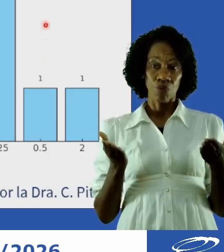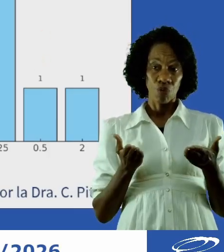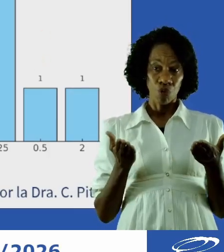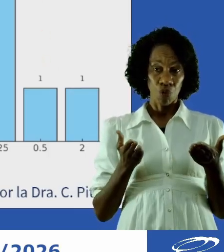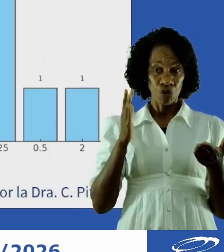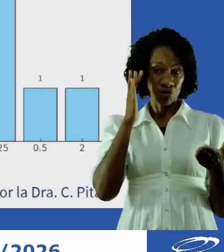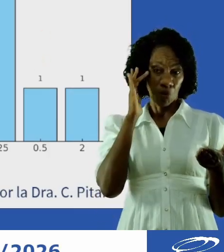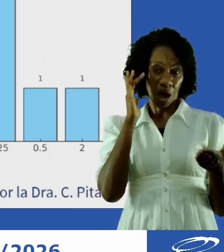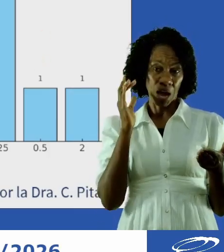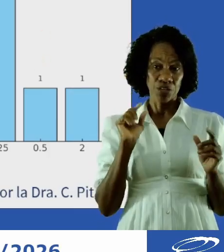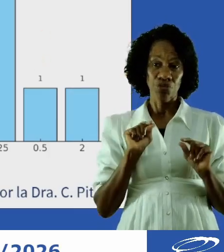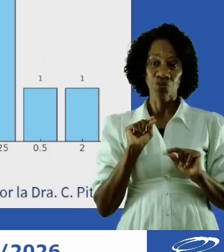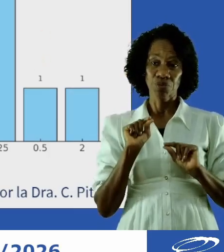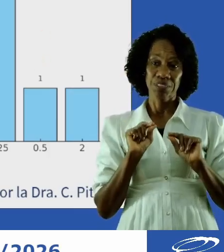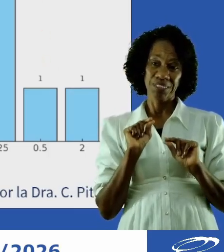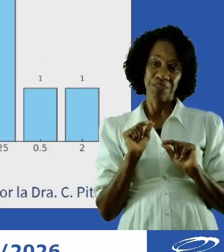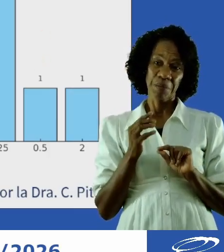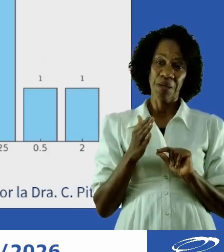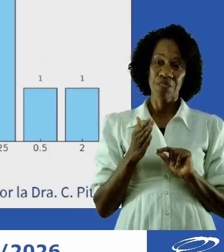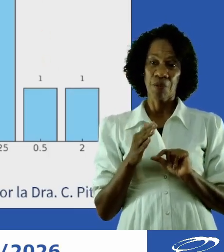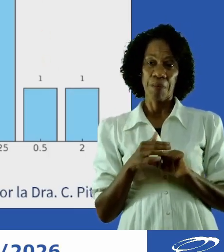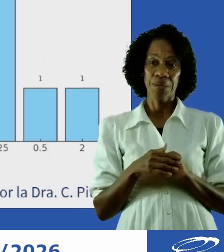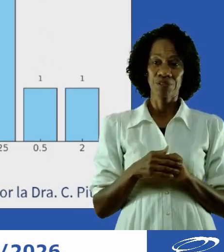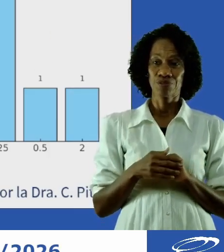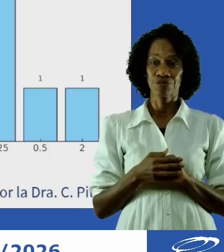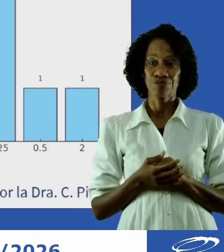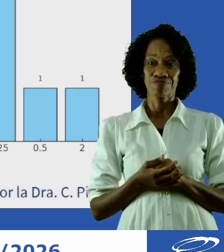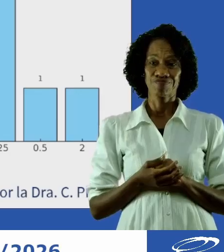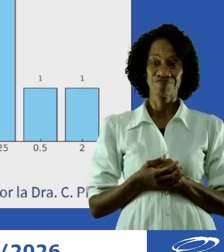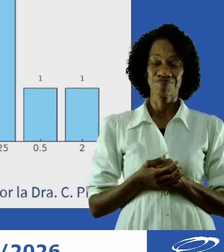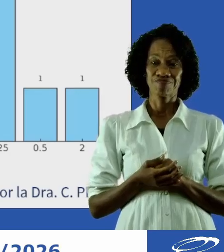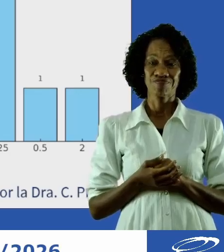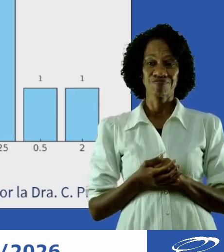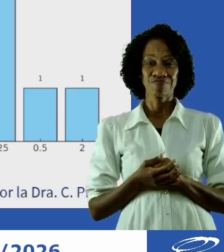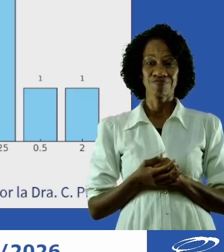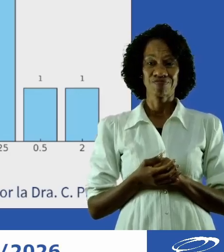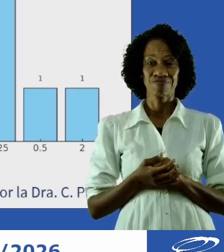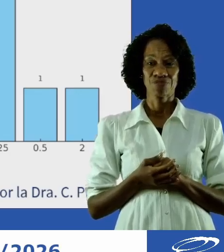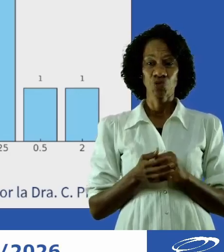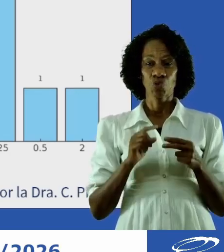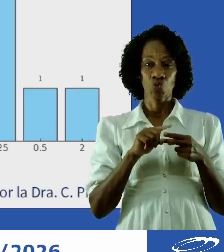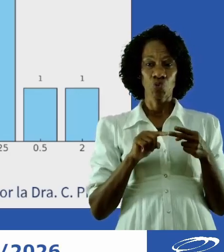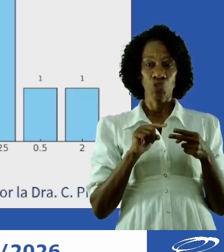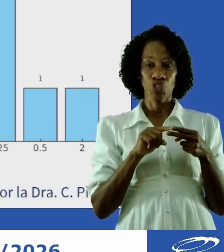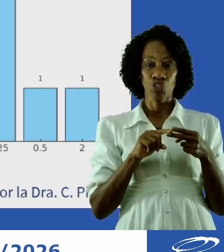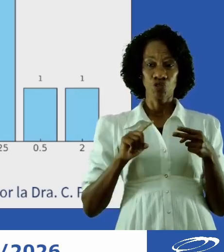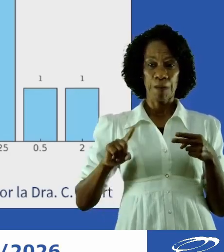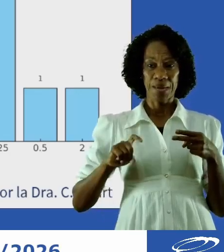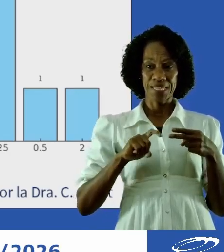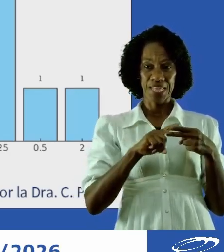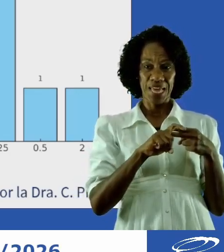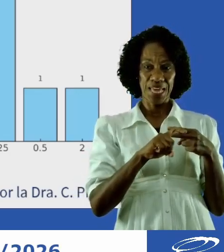this cutoff, the same cutoff for Staph aureus and for Staph epidermidis in 0.25,